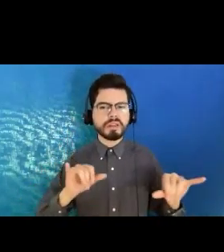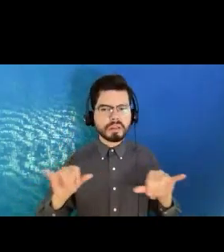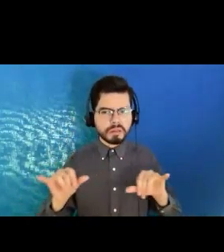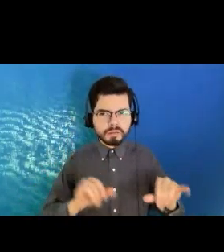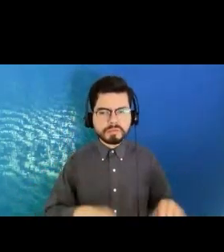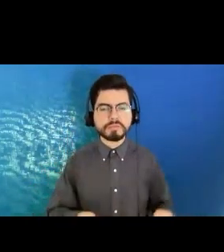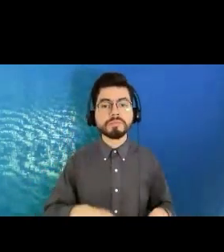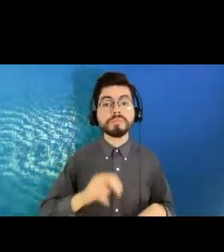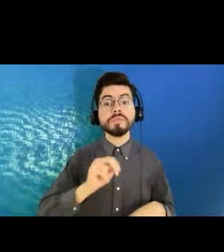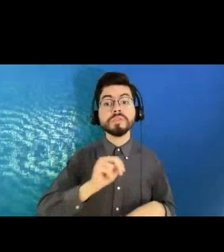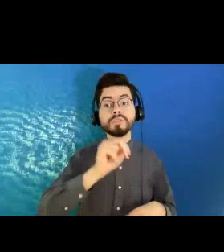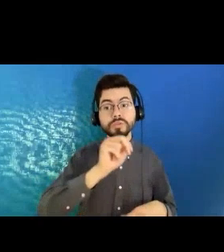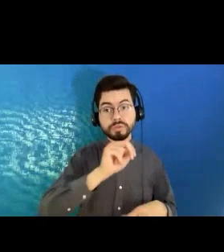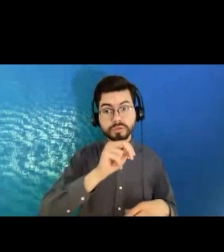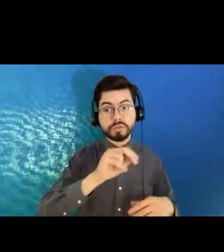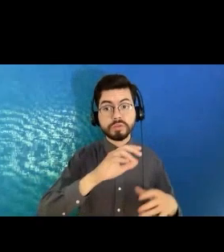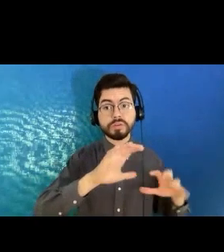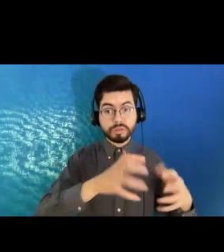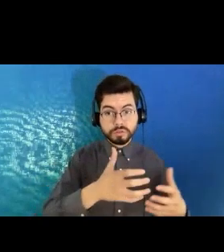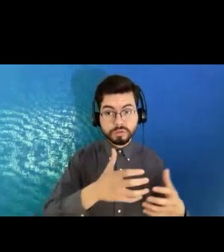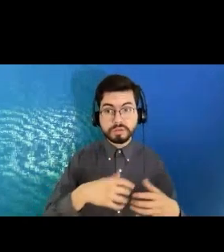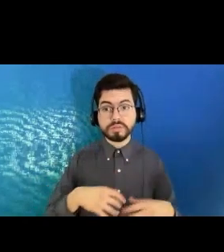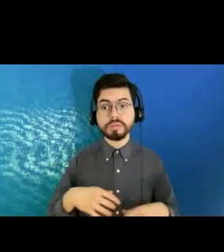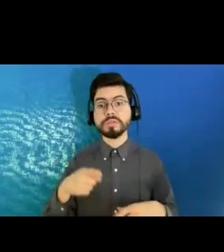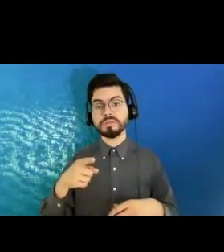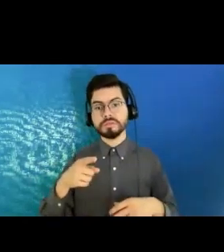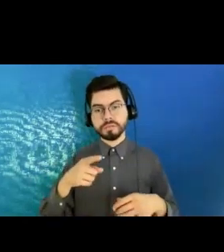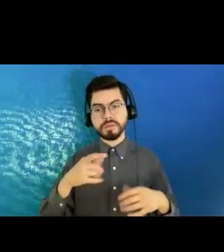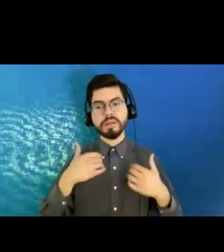herd at this point in time has the most bison,